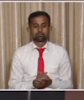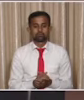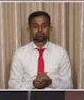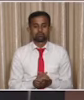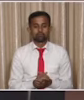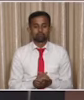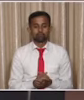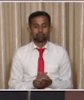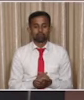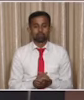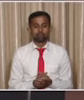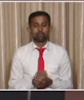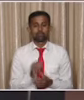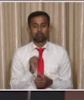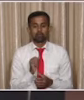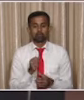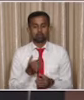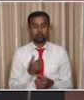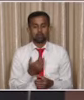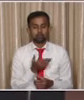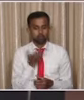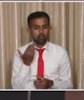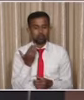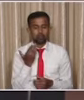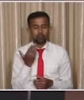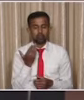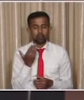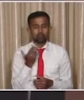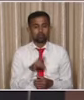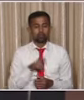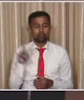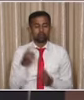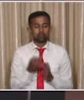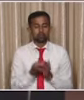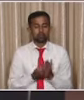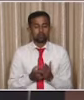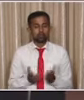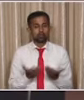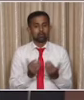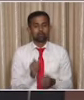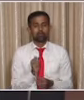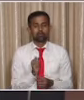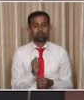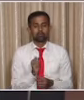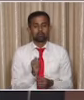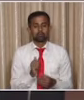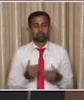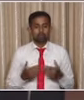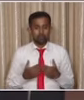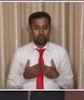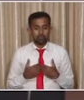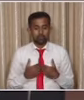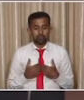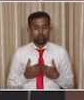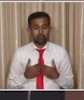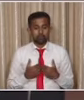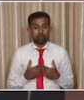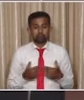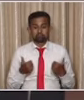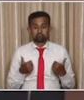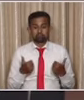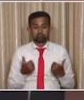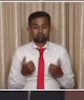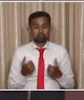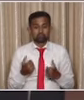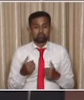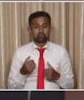can we conduct foreign policy? Because we have to listen to the big powers. Because we are